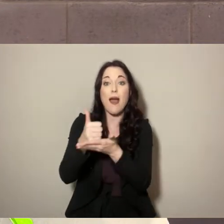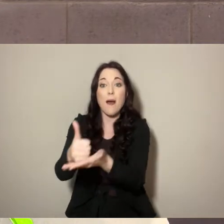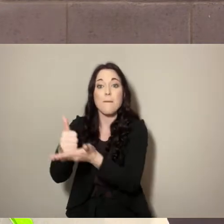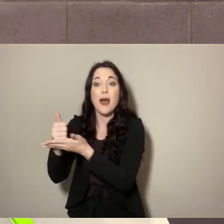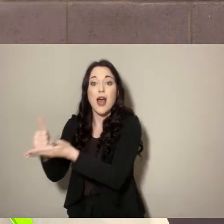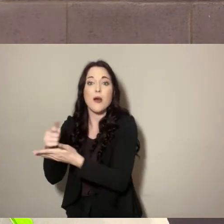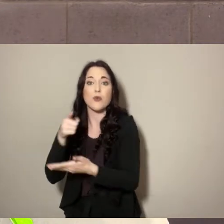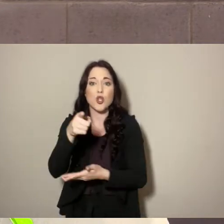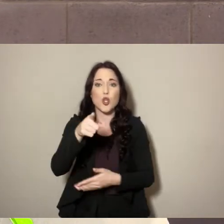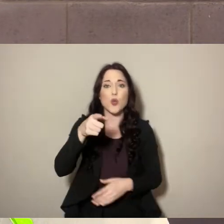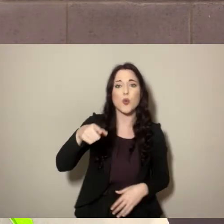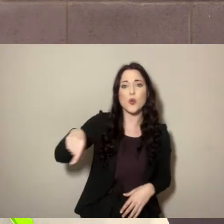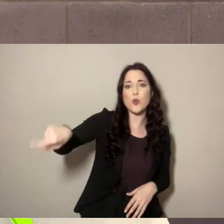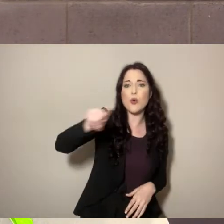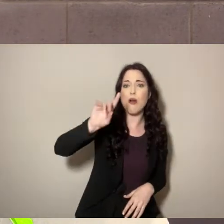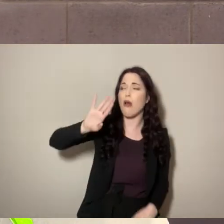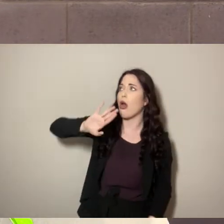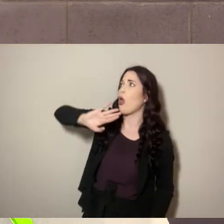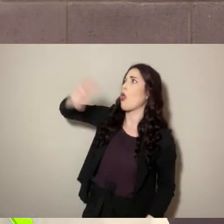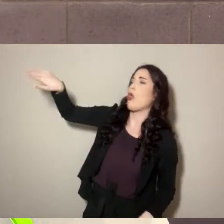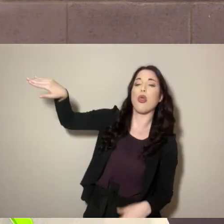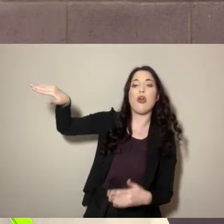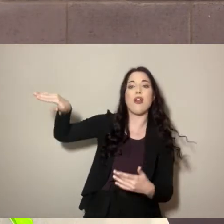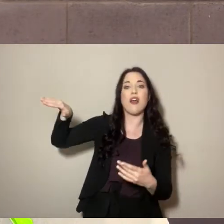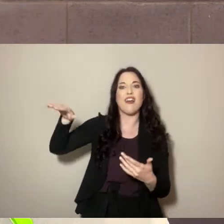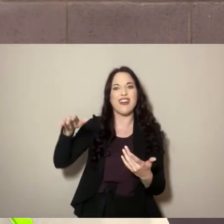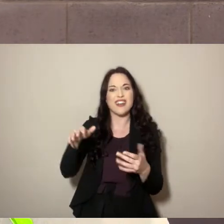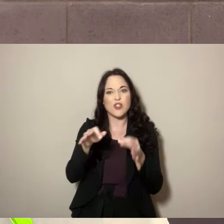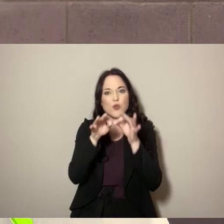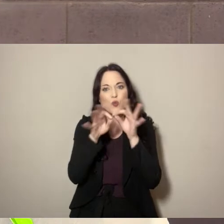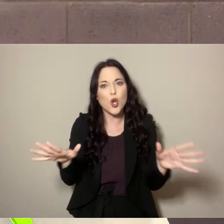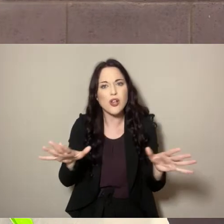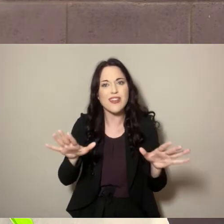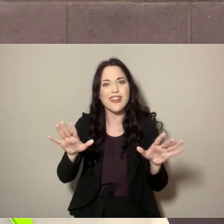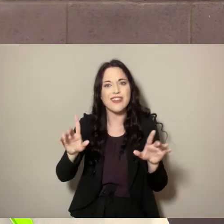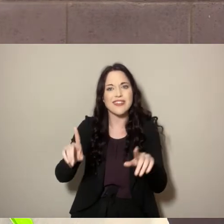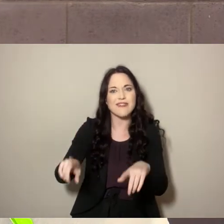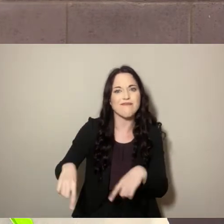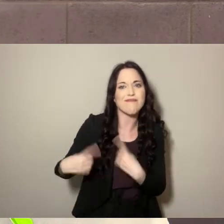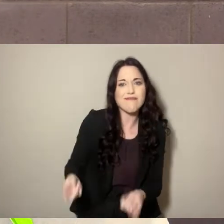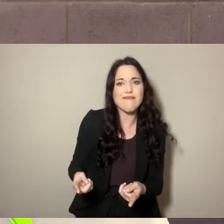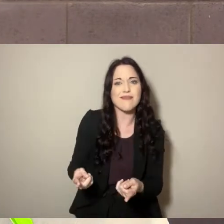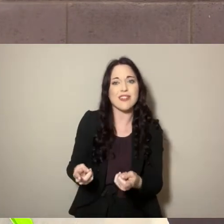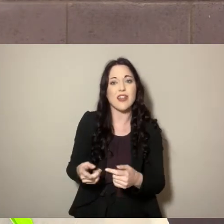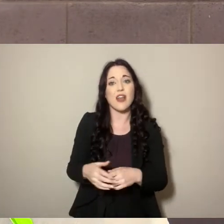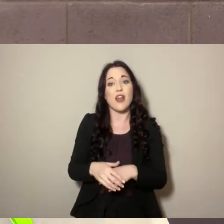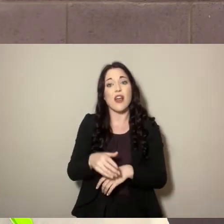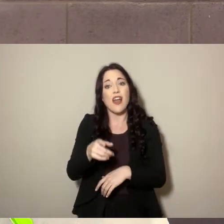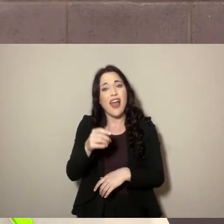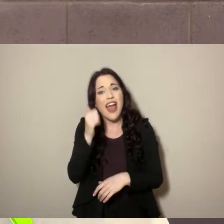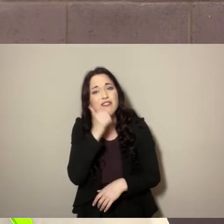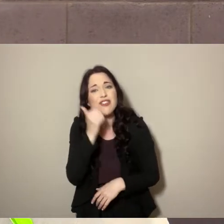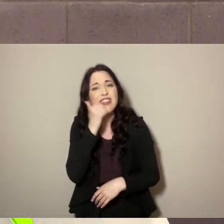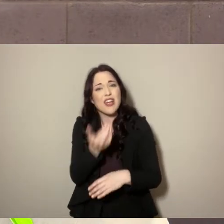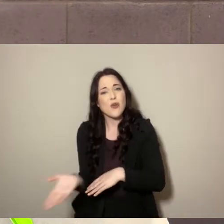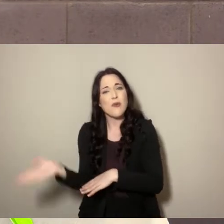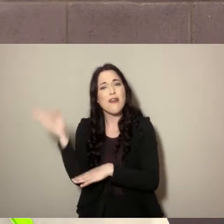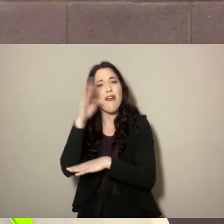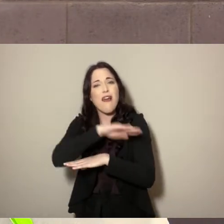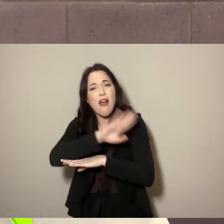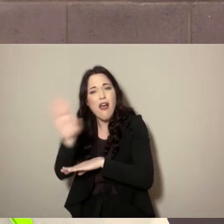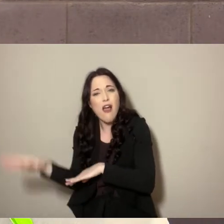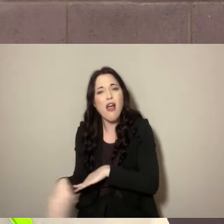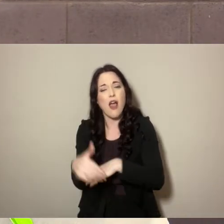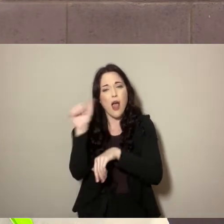vain. In vain you get up early and go late to rest, sweating to make a living. Because God